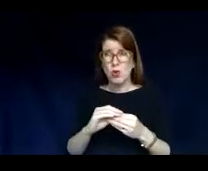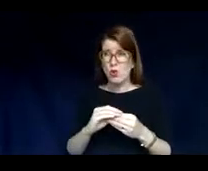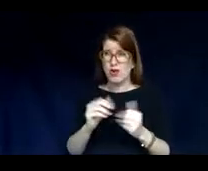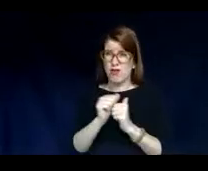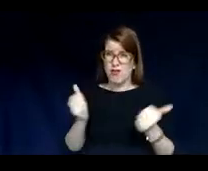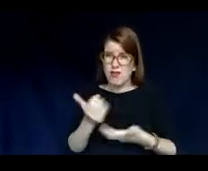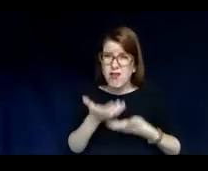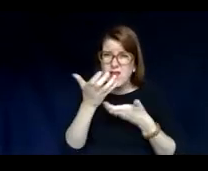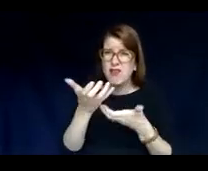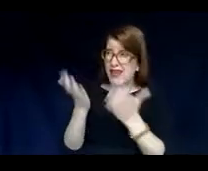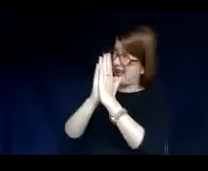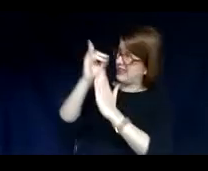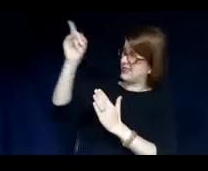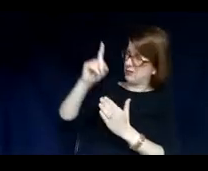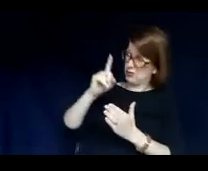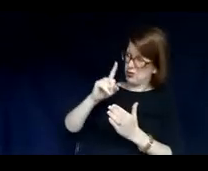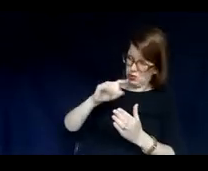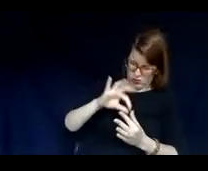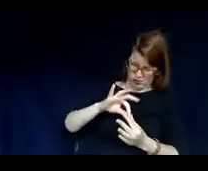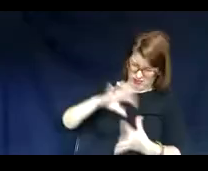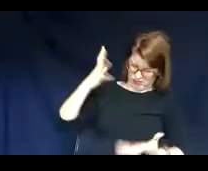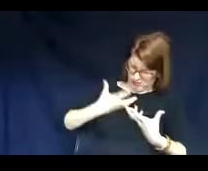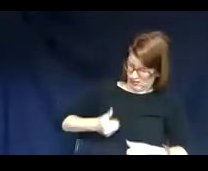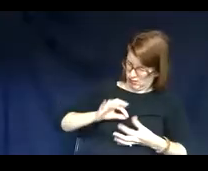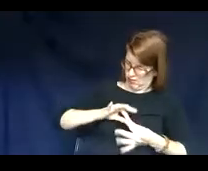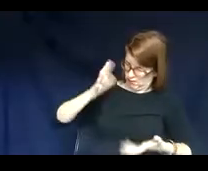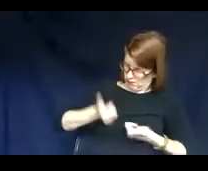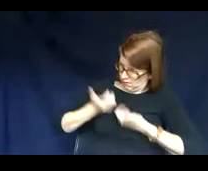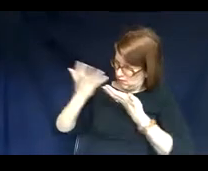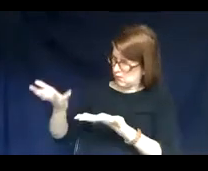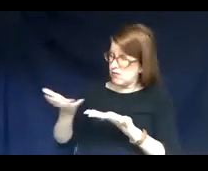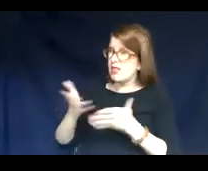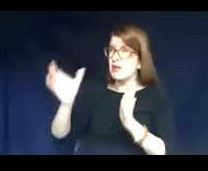to unchain it. Let it be heard and let it be healed.